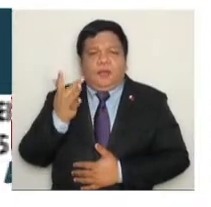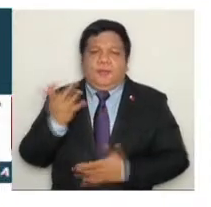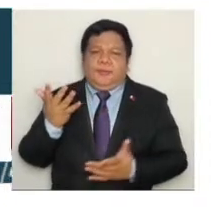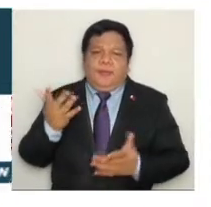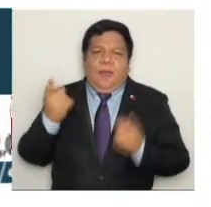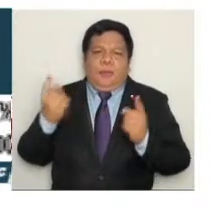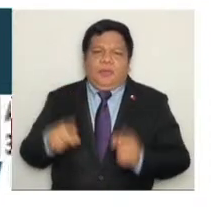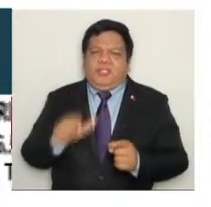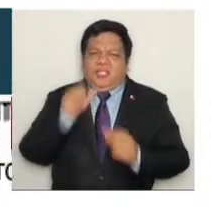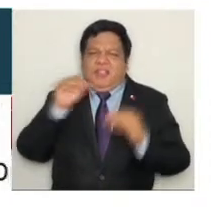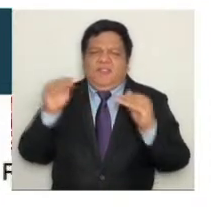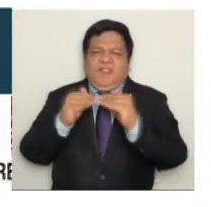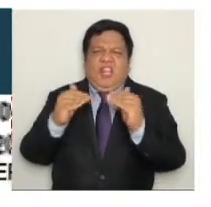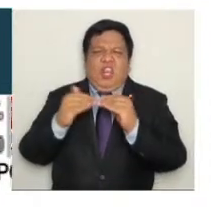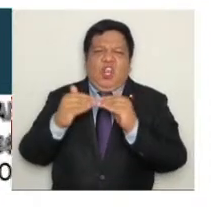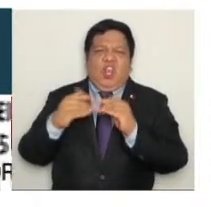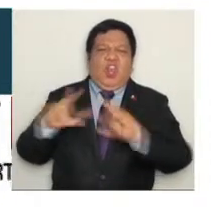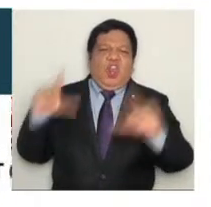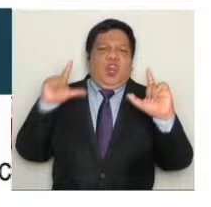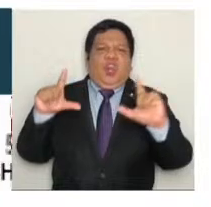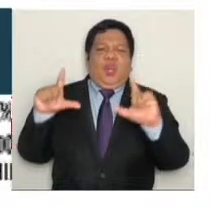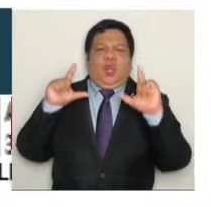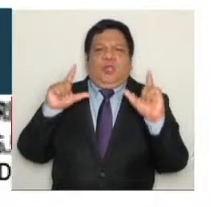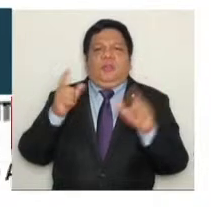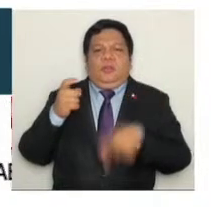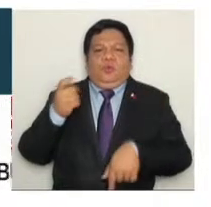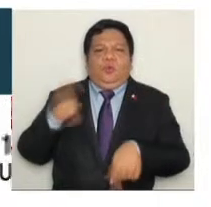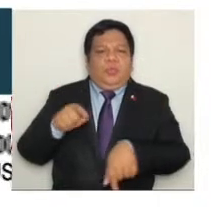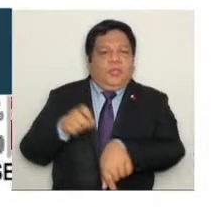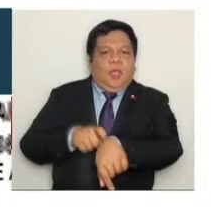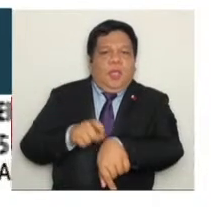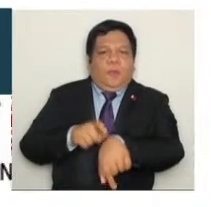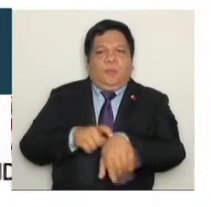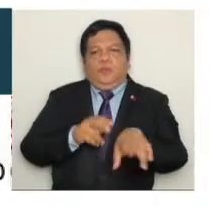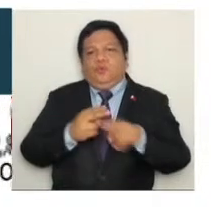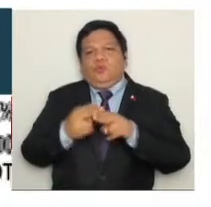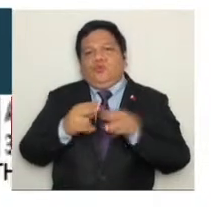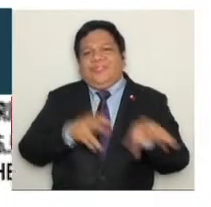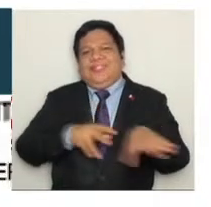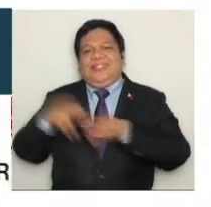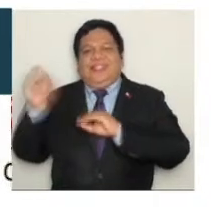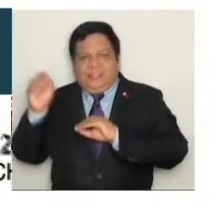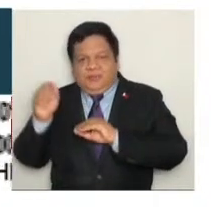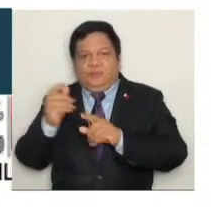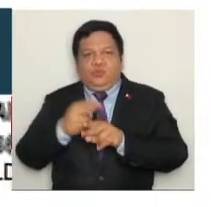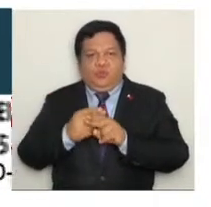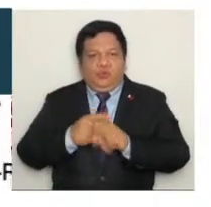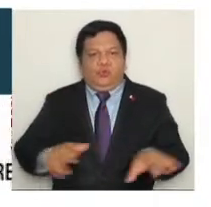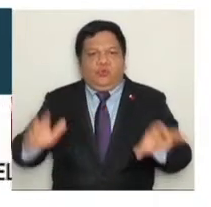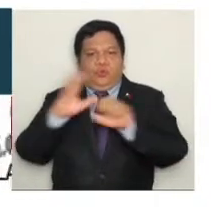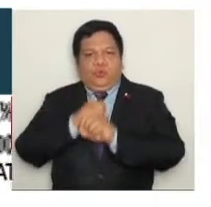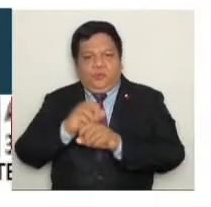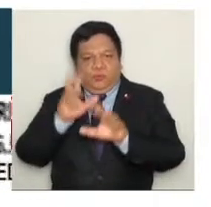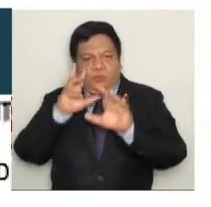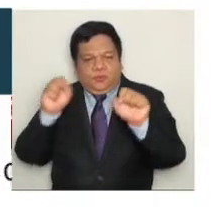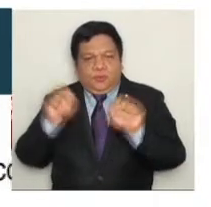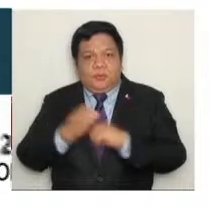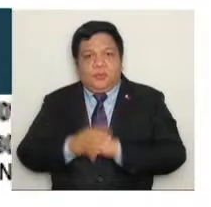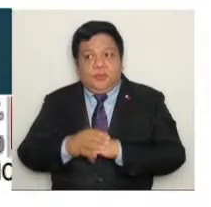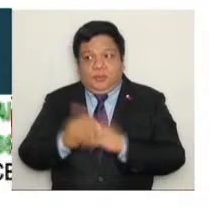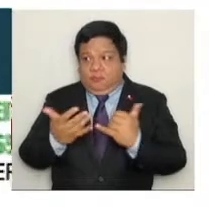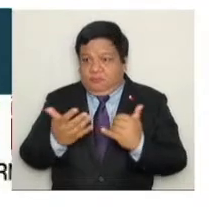allegations being leveled against him at a time when he's about to leave office. No? So aside from the unfinished